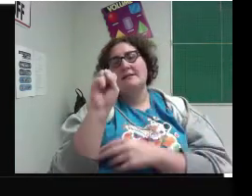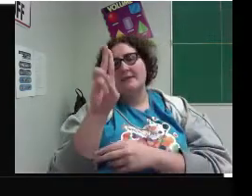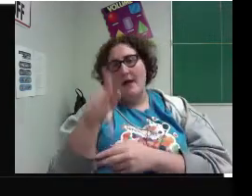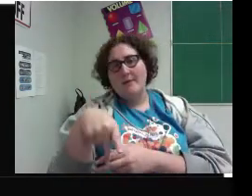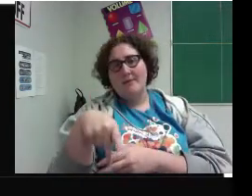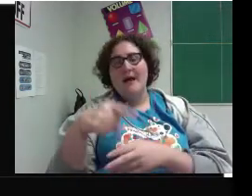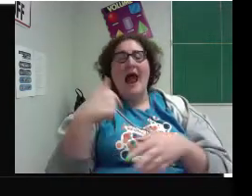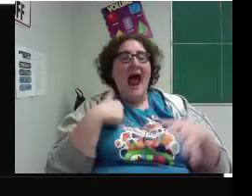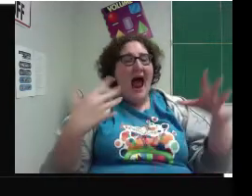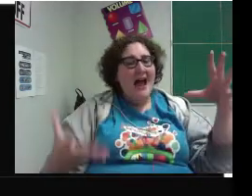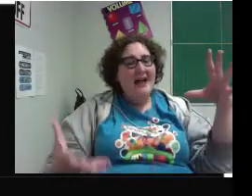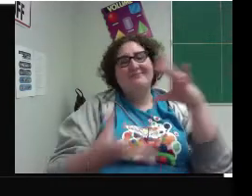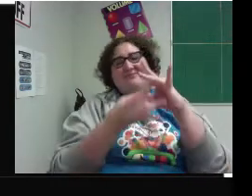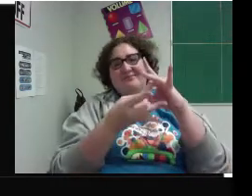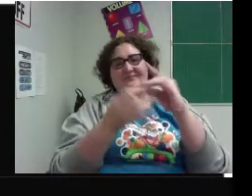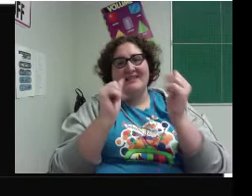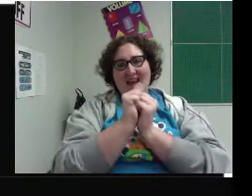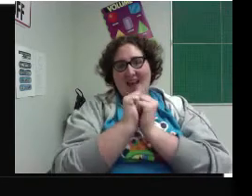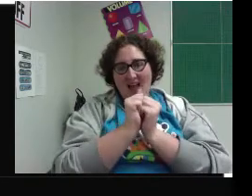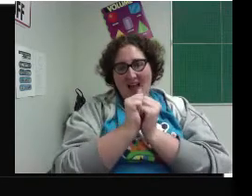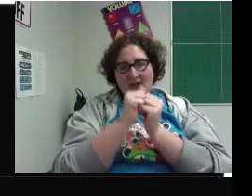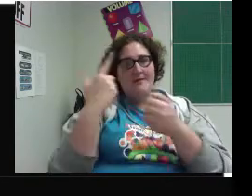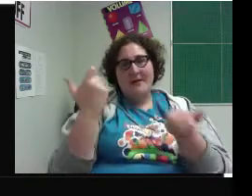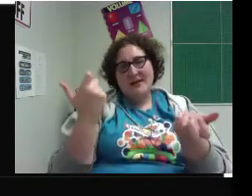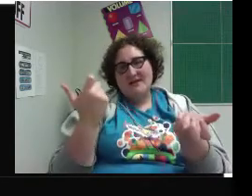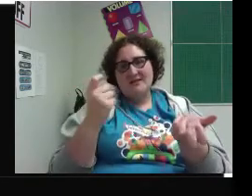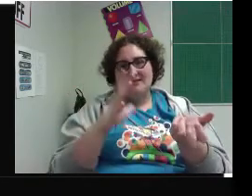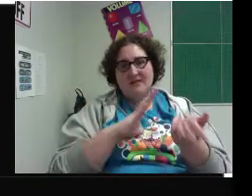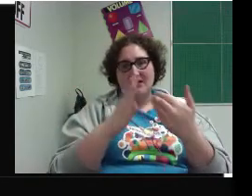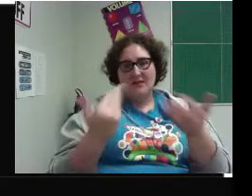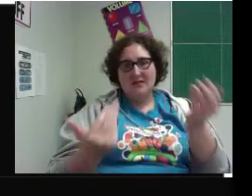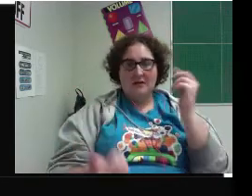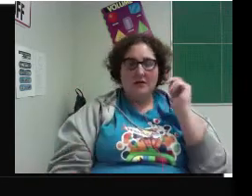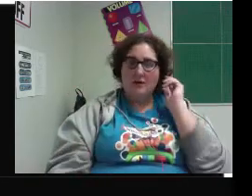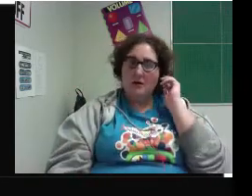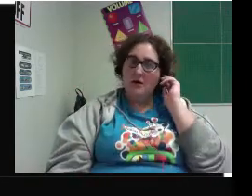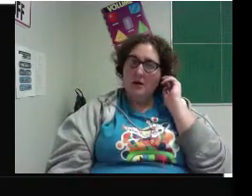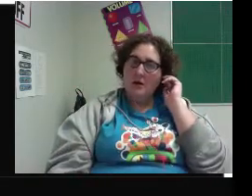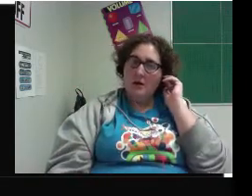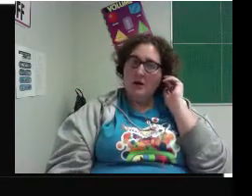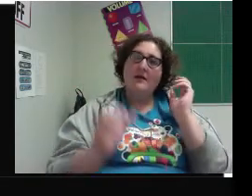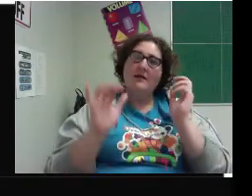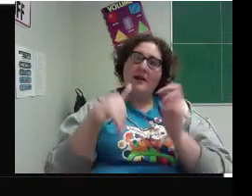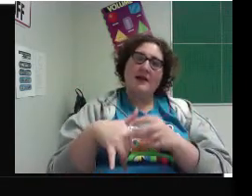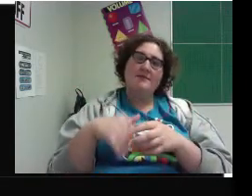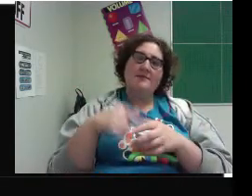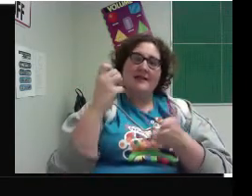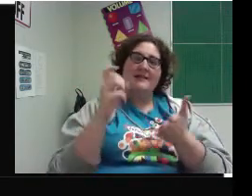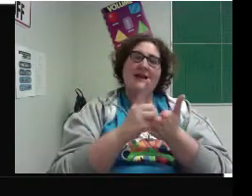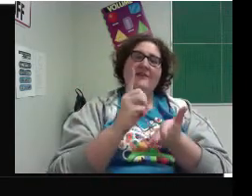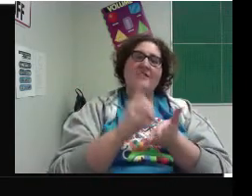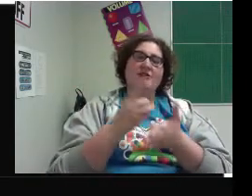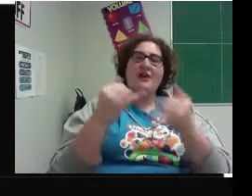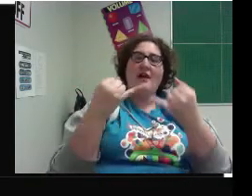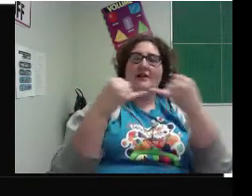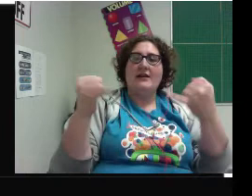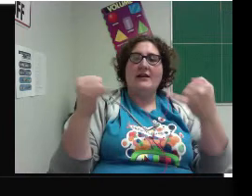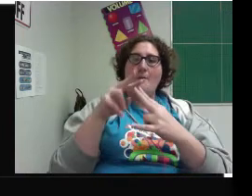supplementary. I'm putting them all together because it's not a horrible ordeal. And this is by the definition of a linear pair.